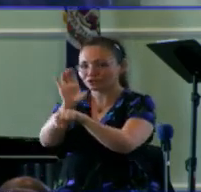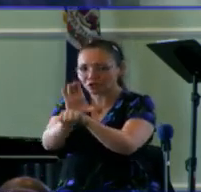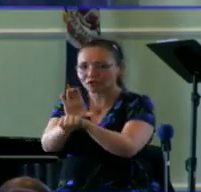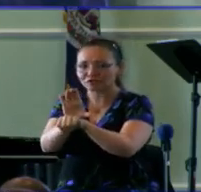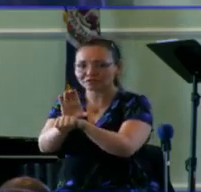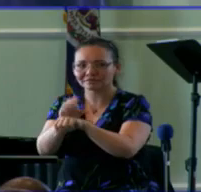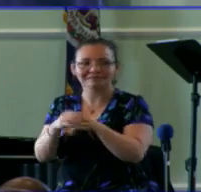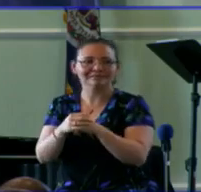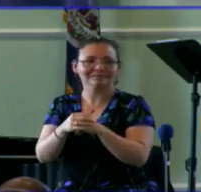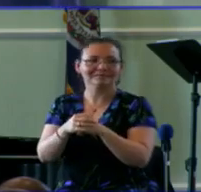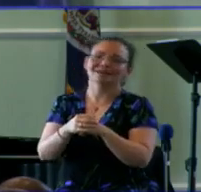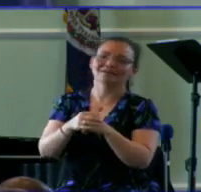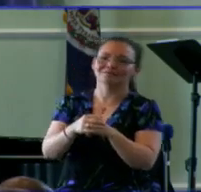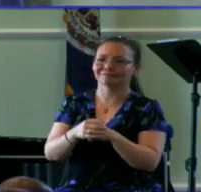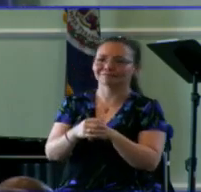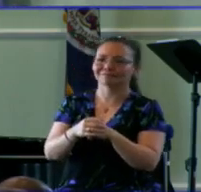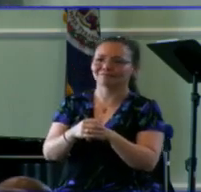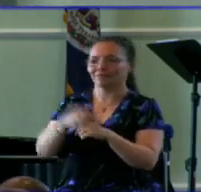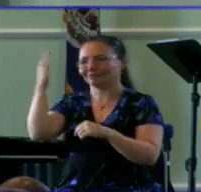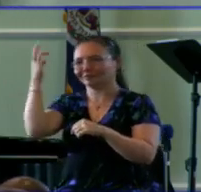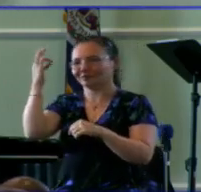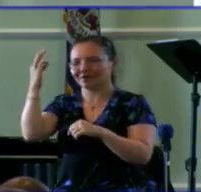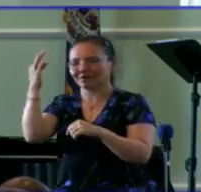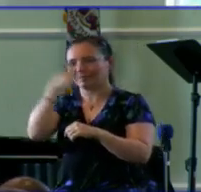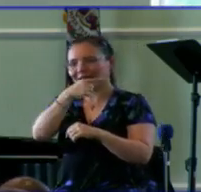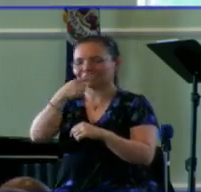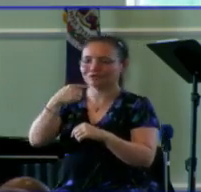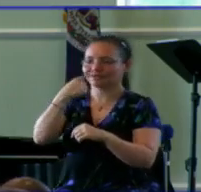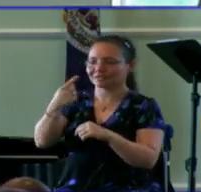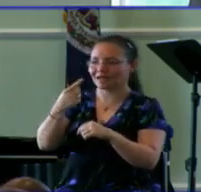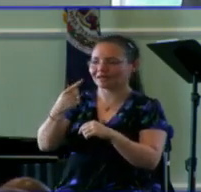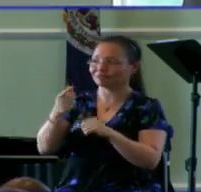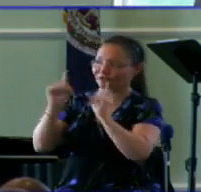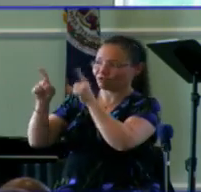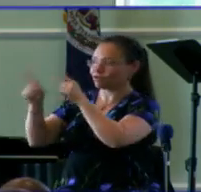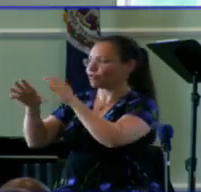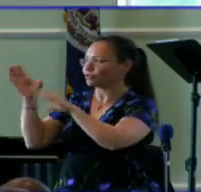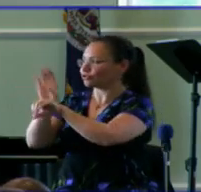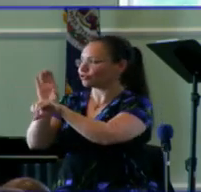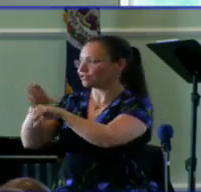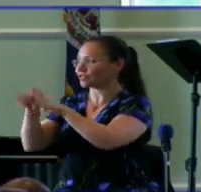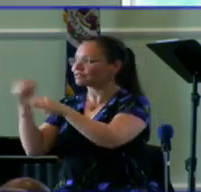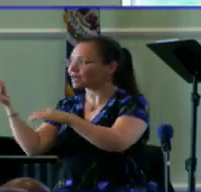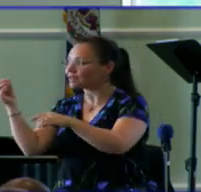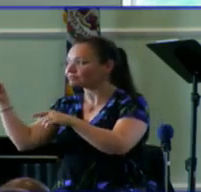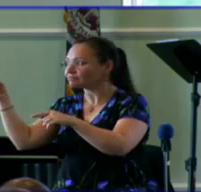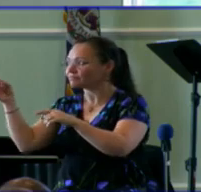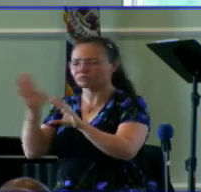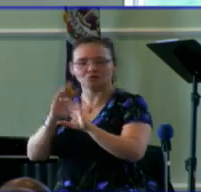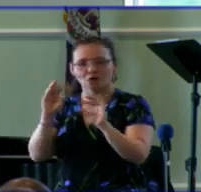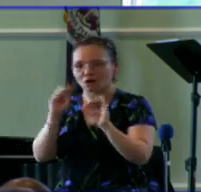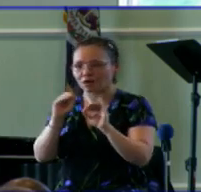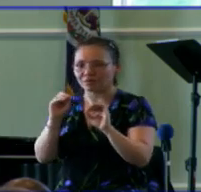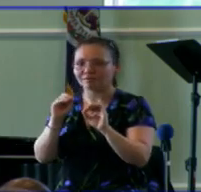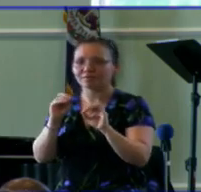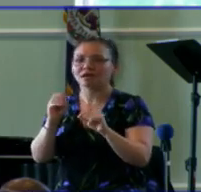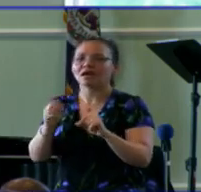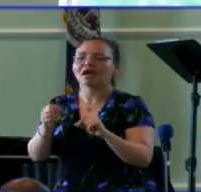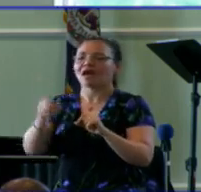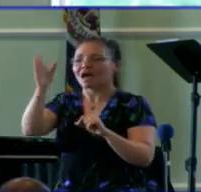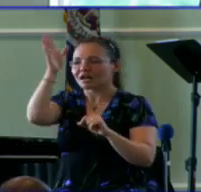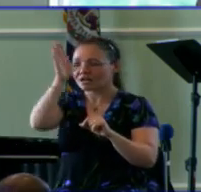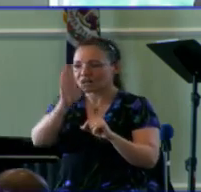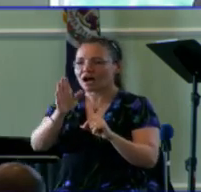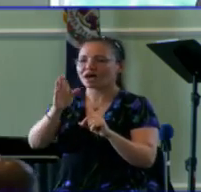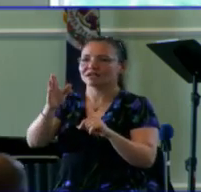Well, the pastor said we should have church outside. No, that's not what I'm saying. What I'm saying is that Jesus had